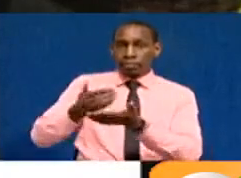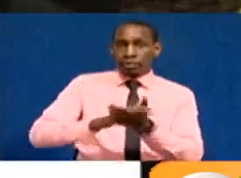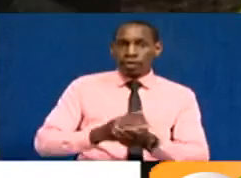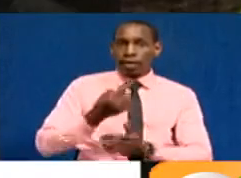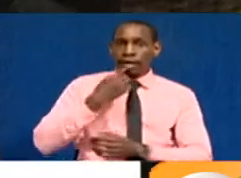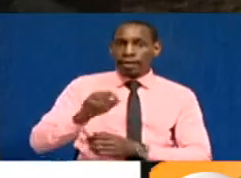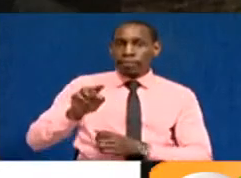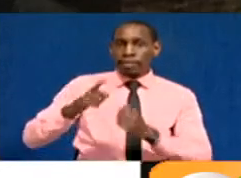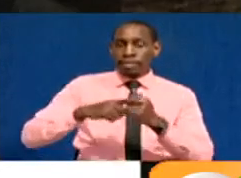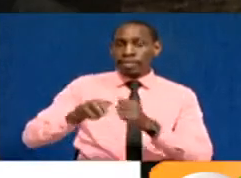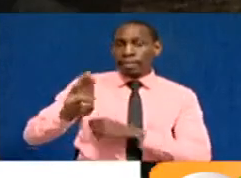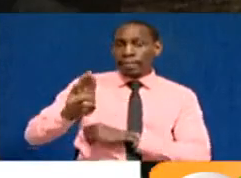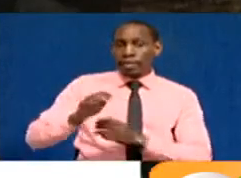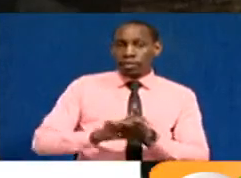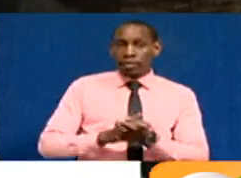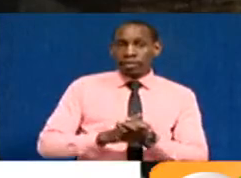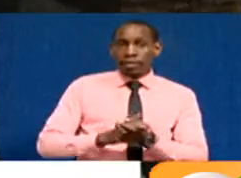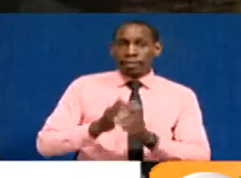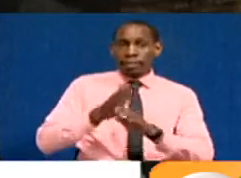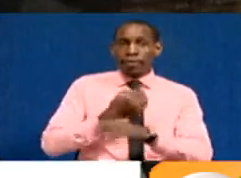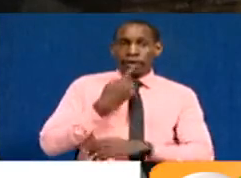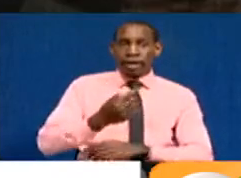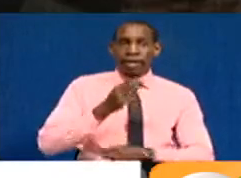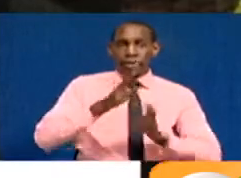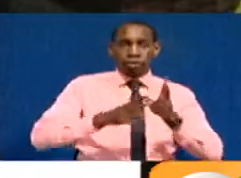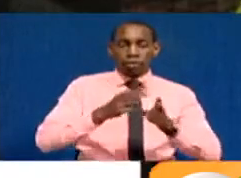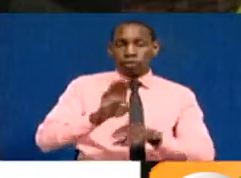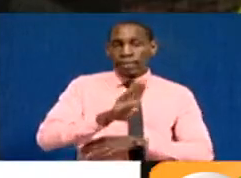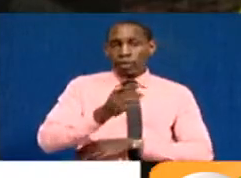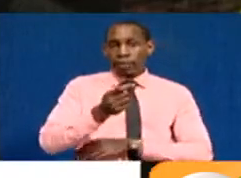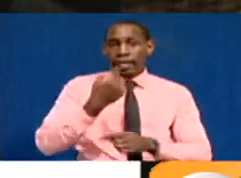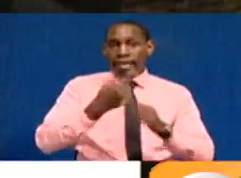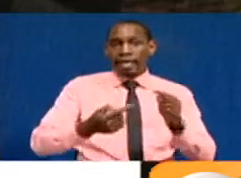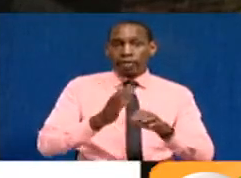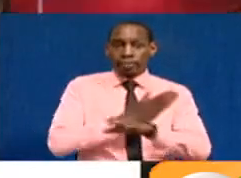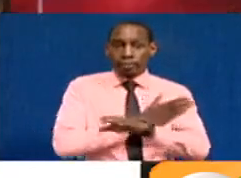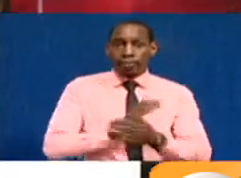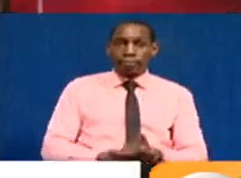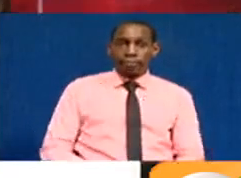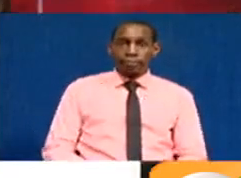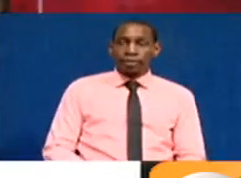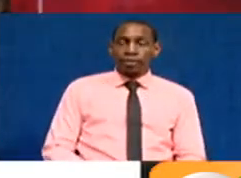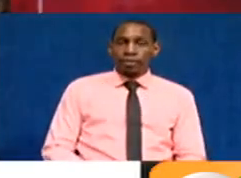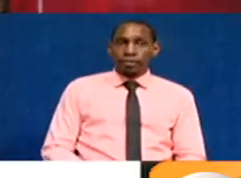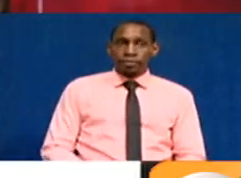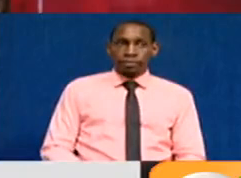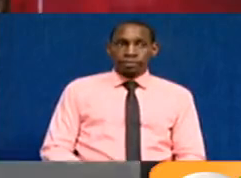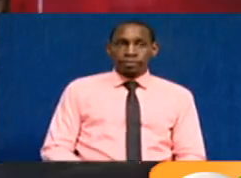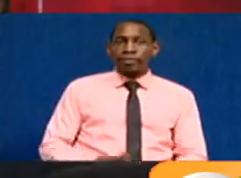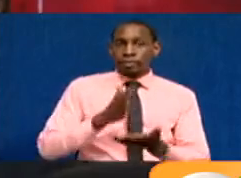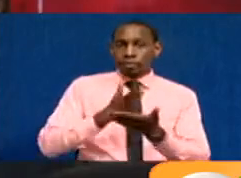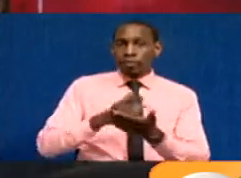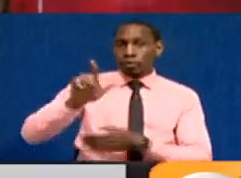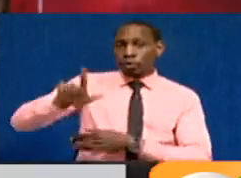126.1 billion shillings from 122.2 billion shillings a year earlier. Much as we have